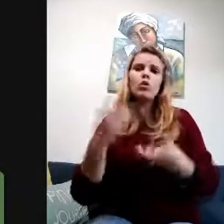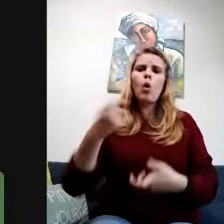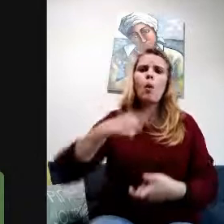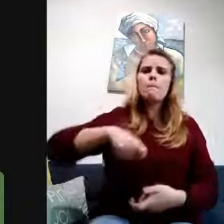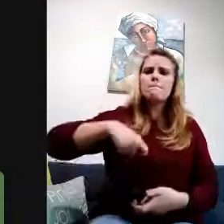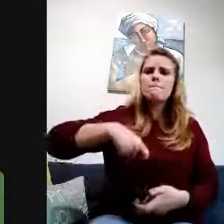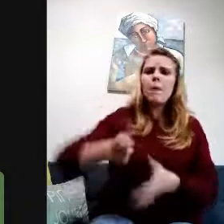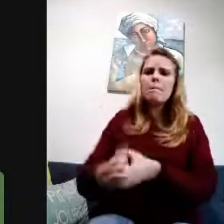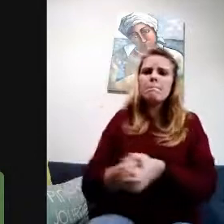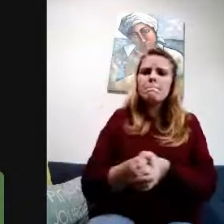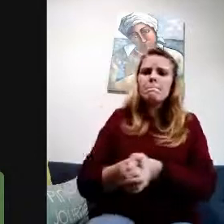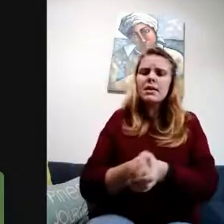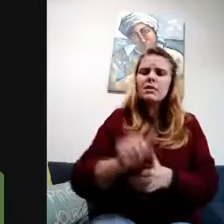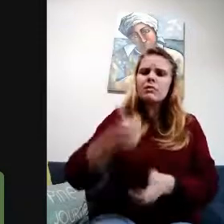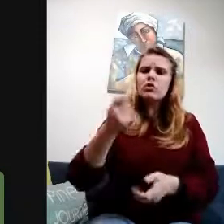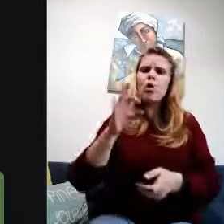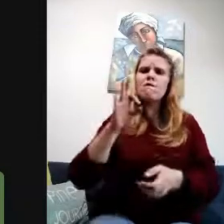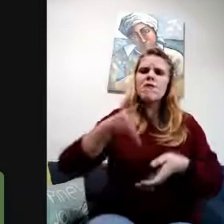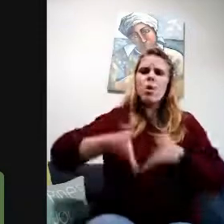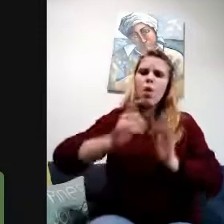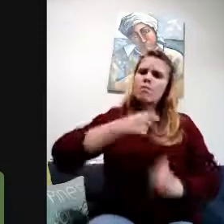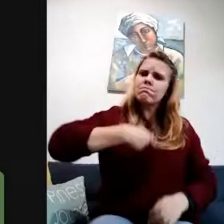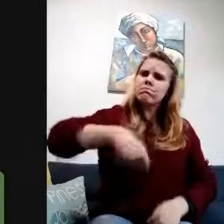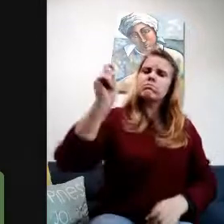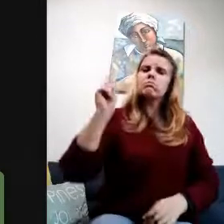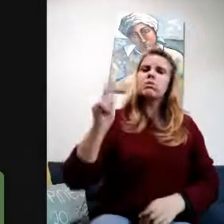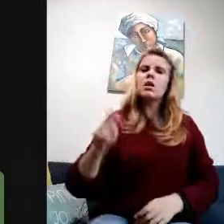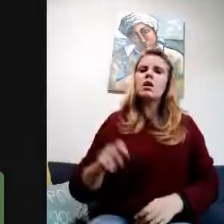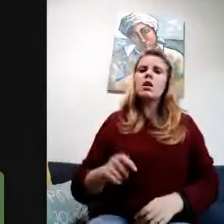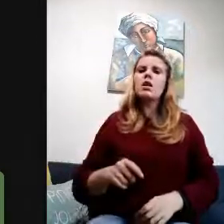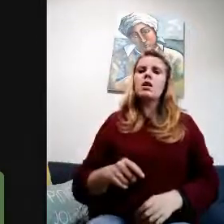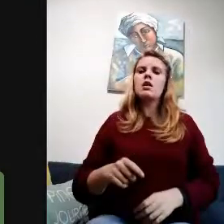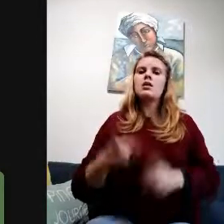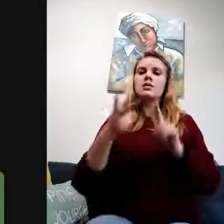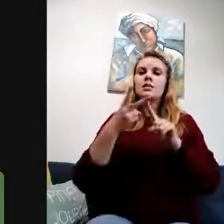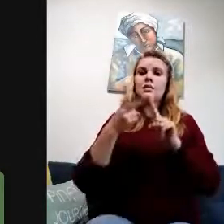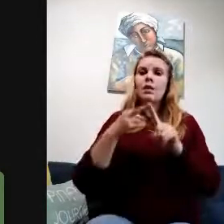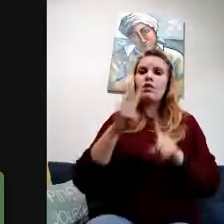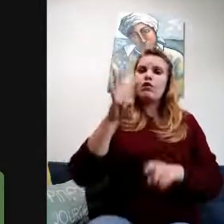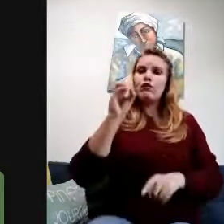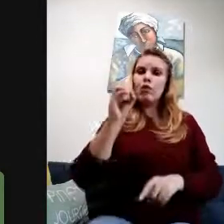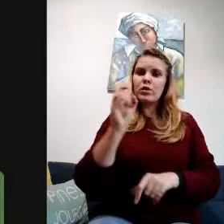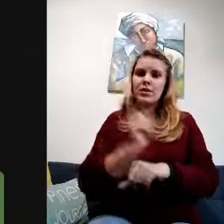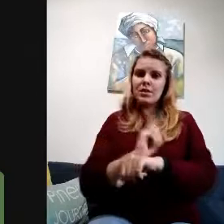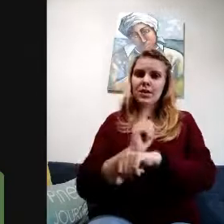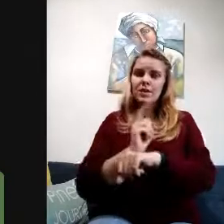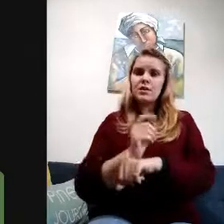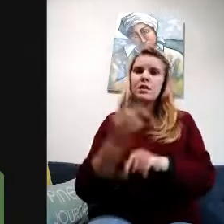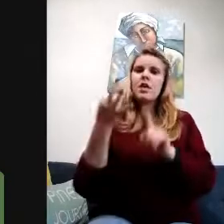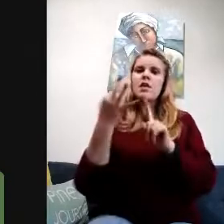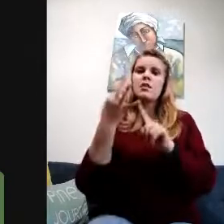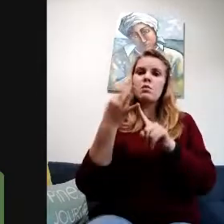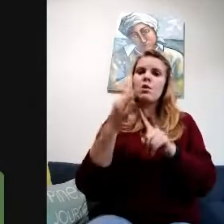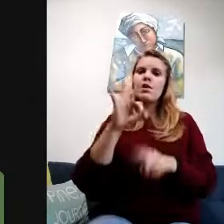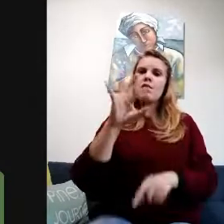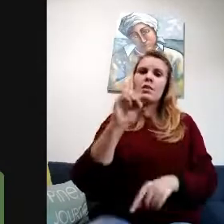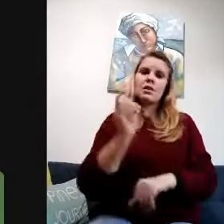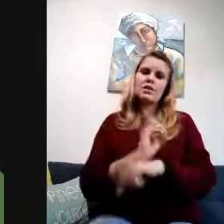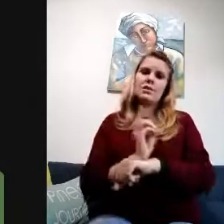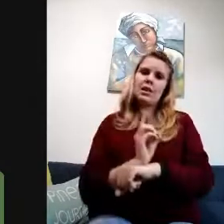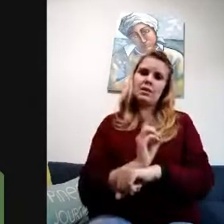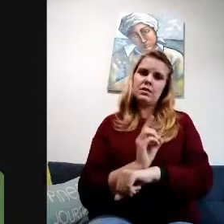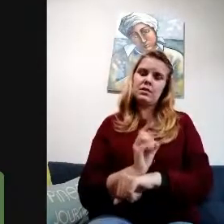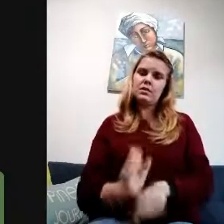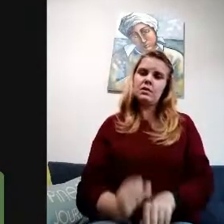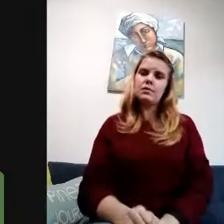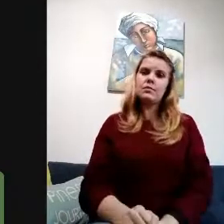fairway, the second guy gets 40 seconds and the third guy gets 30 seconds. So that's what, and